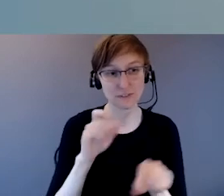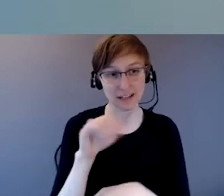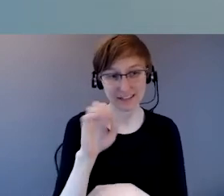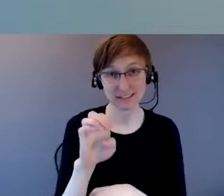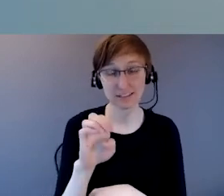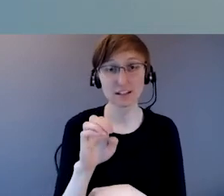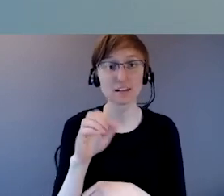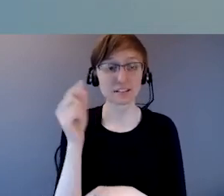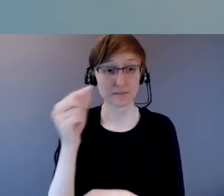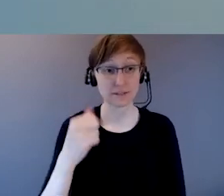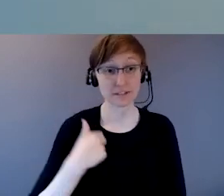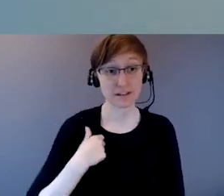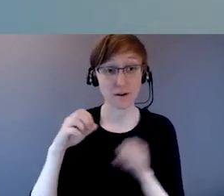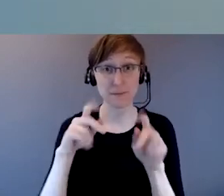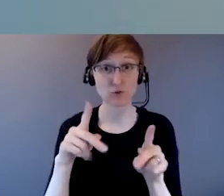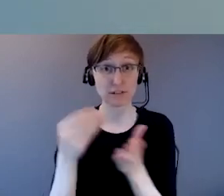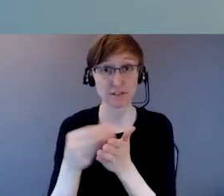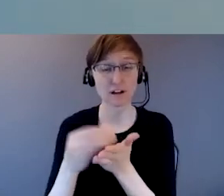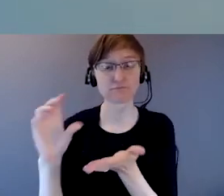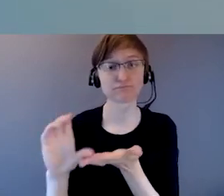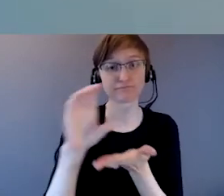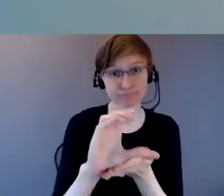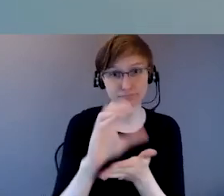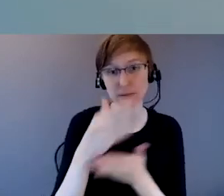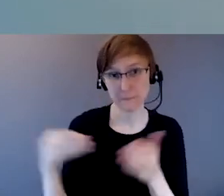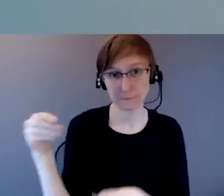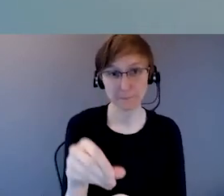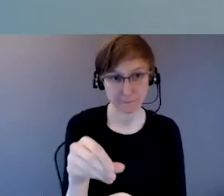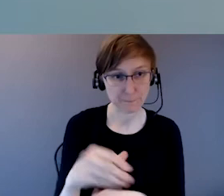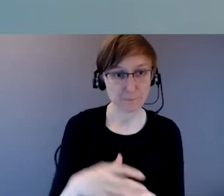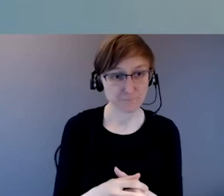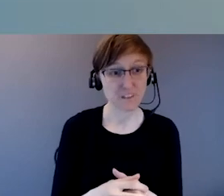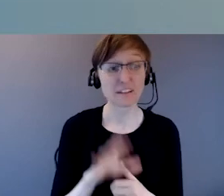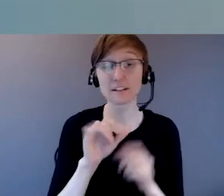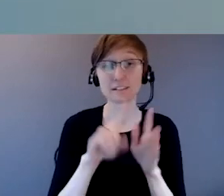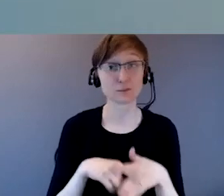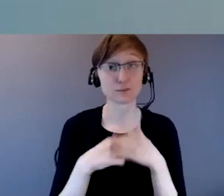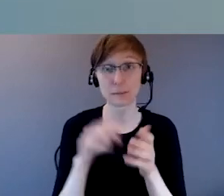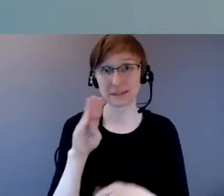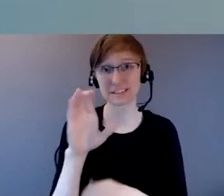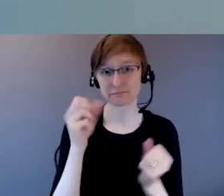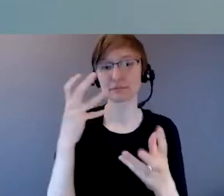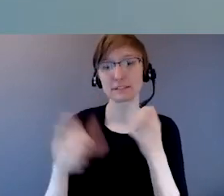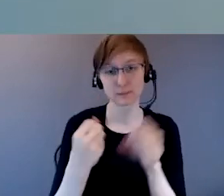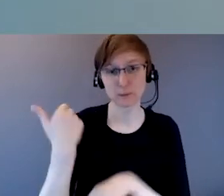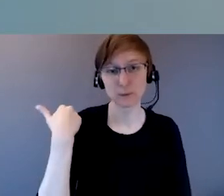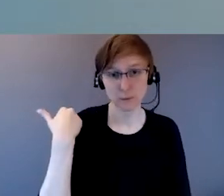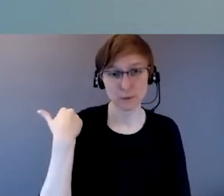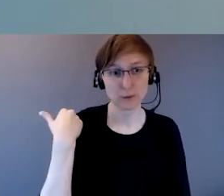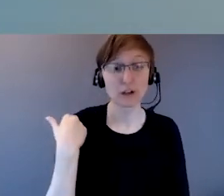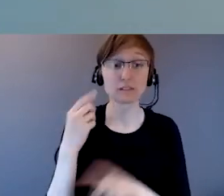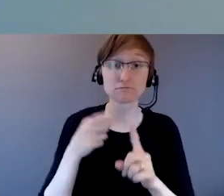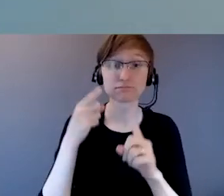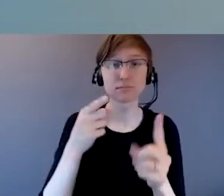Opportunities Fund. This project started in British Columbia many, many years ago with the intent of creating opportunities